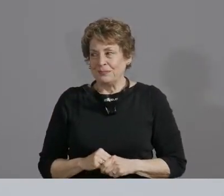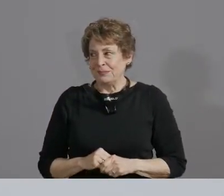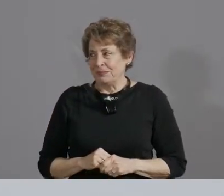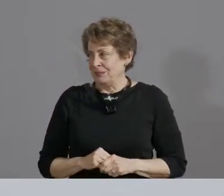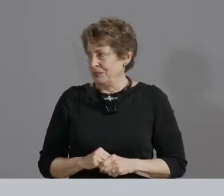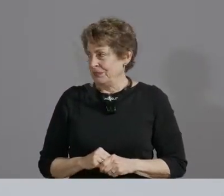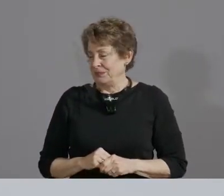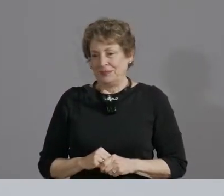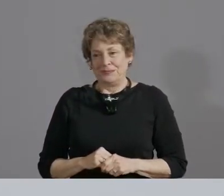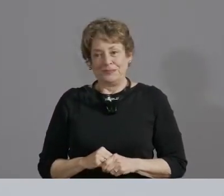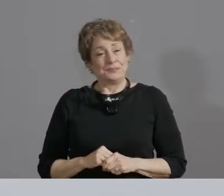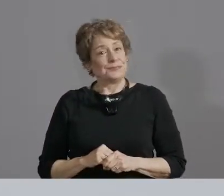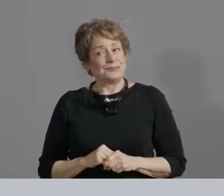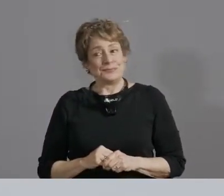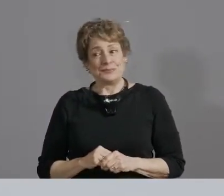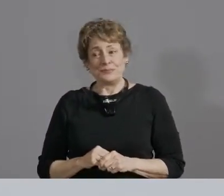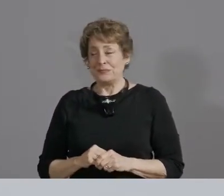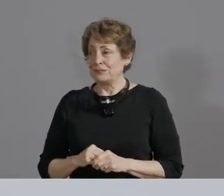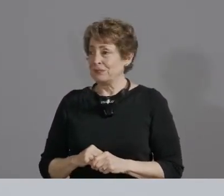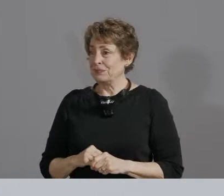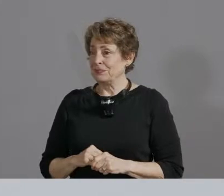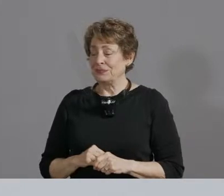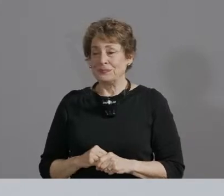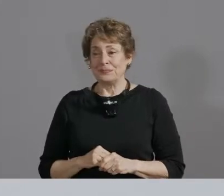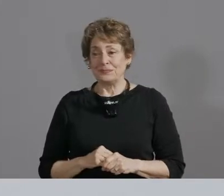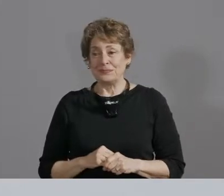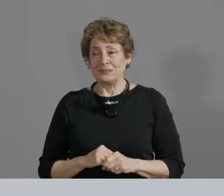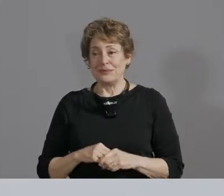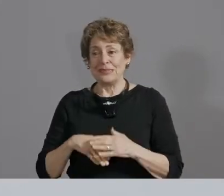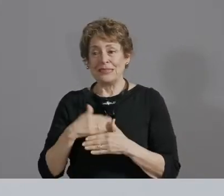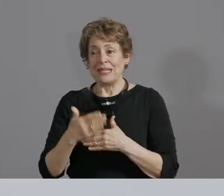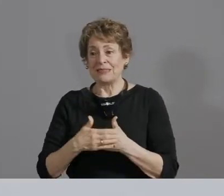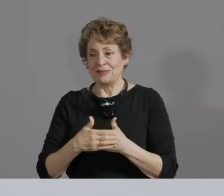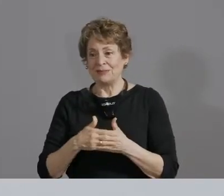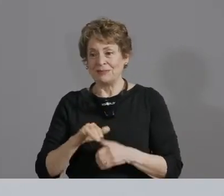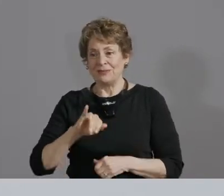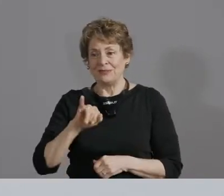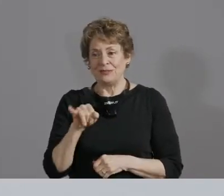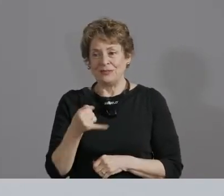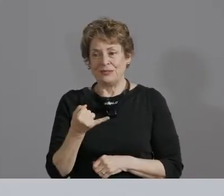Okay, thank you. Thank you. Jorge. Oh, hi, Jorge.